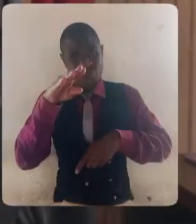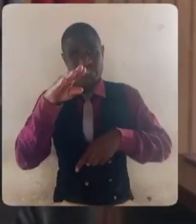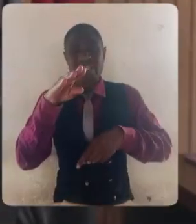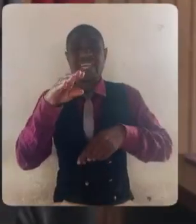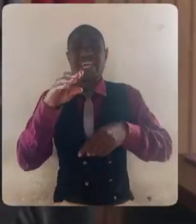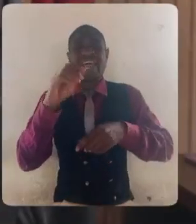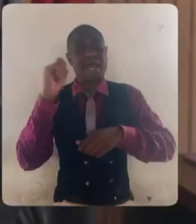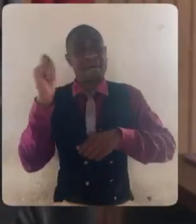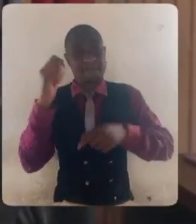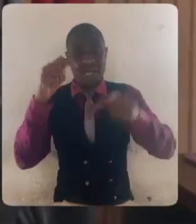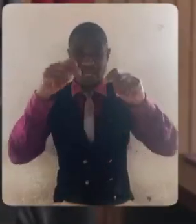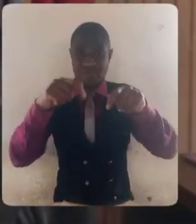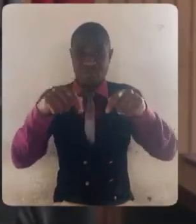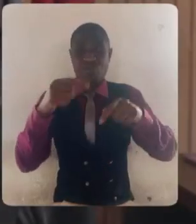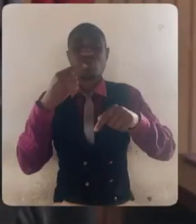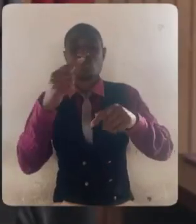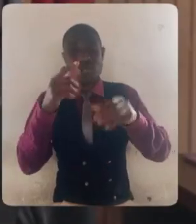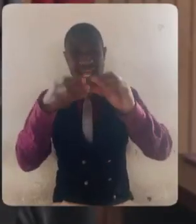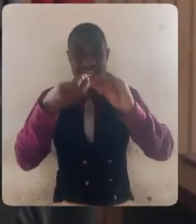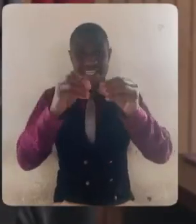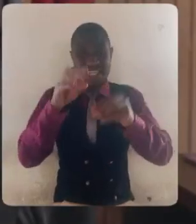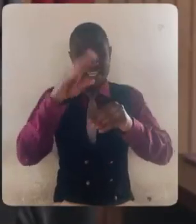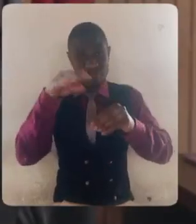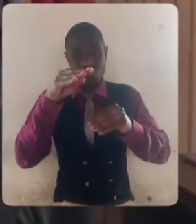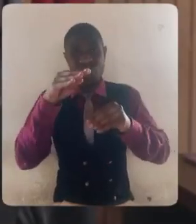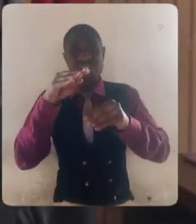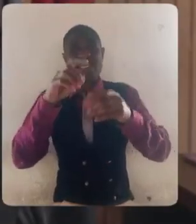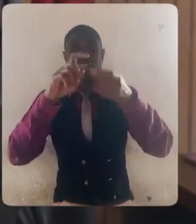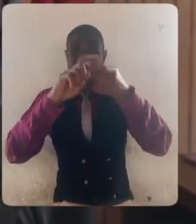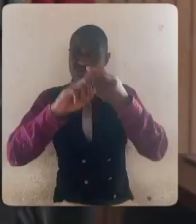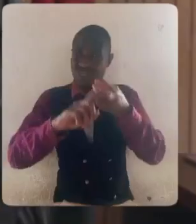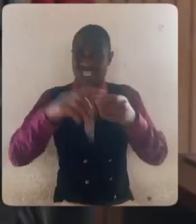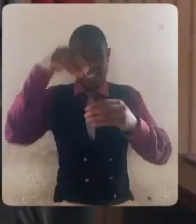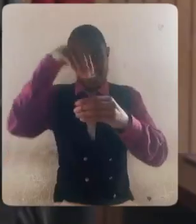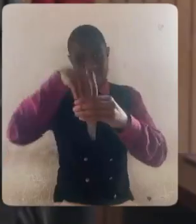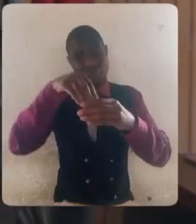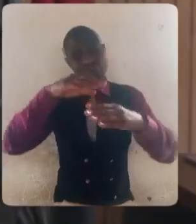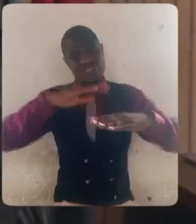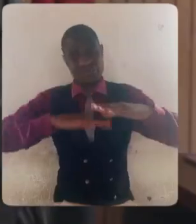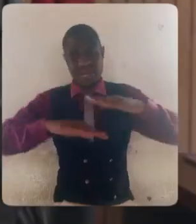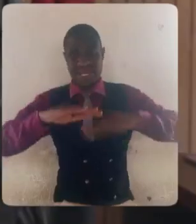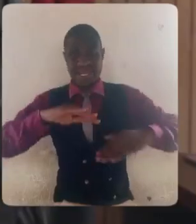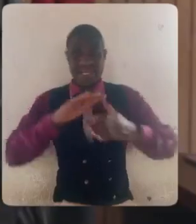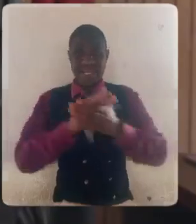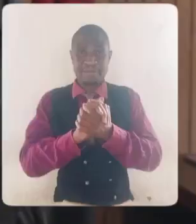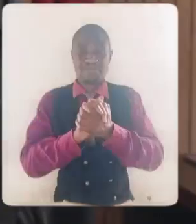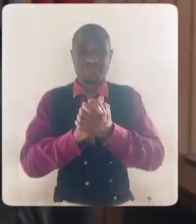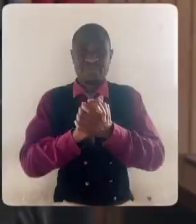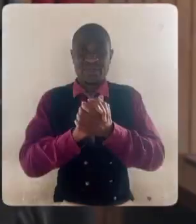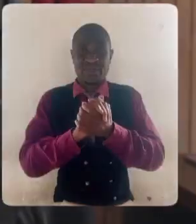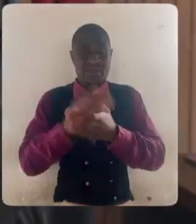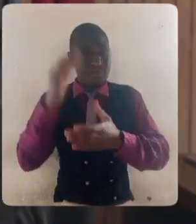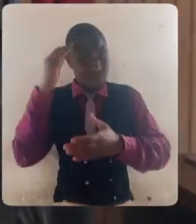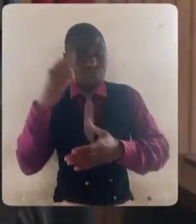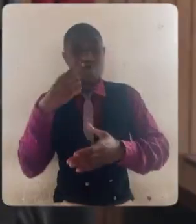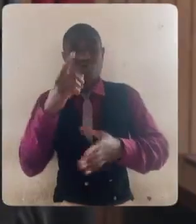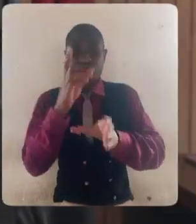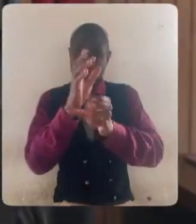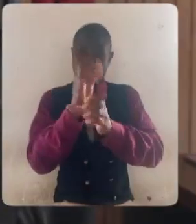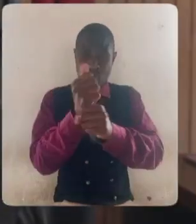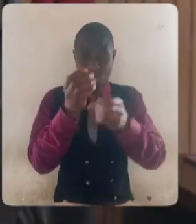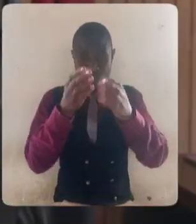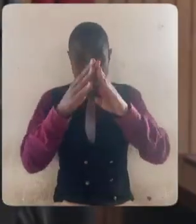rise to the occasion and take your rightful place in shaping the destiny of our nation. Go to the polls in large